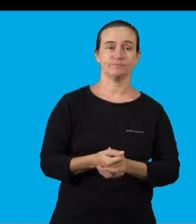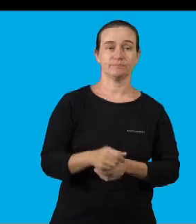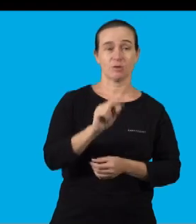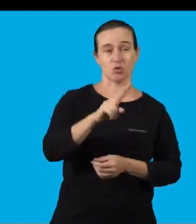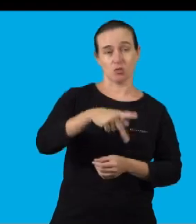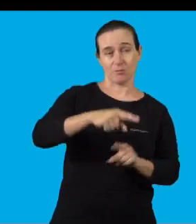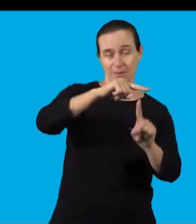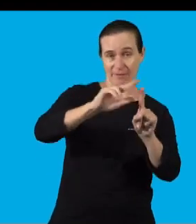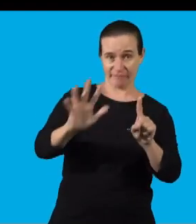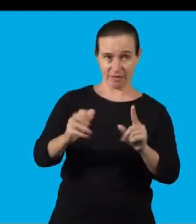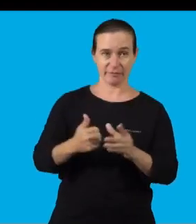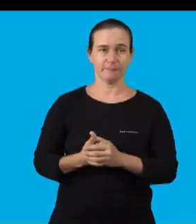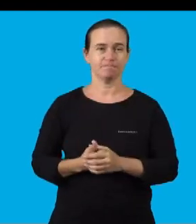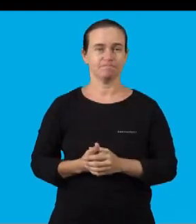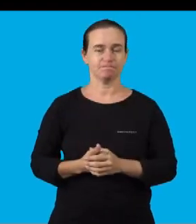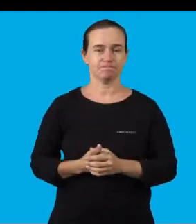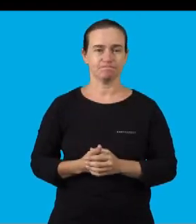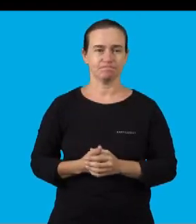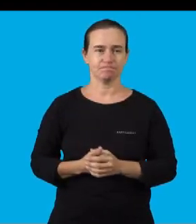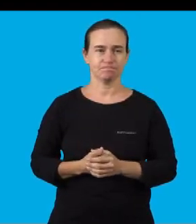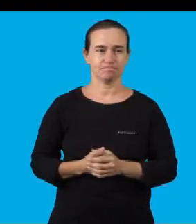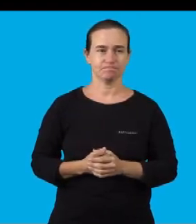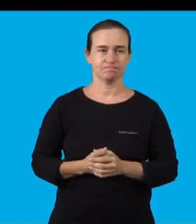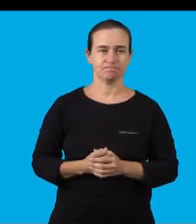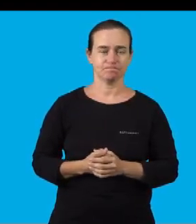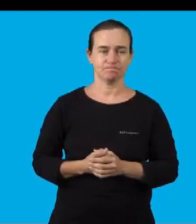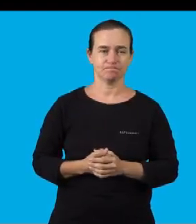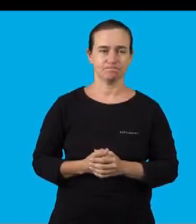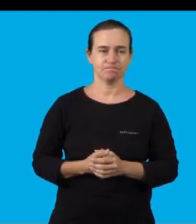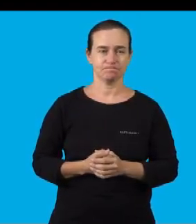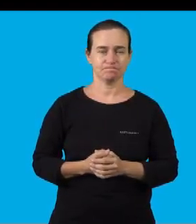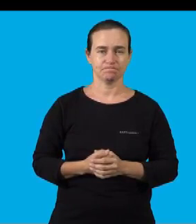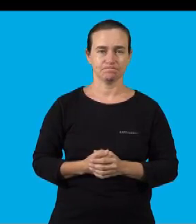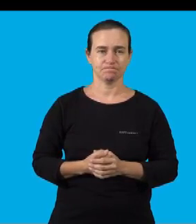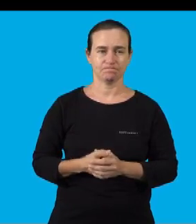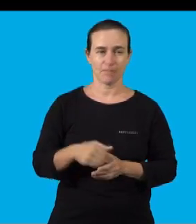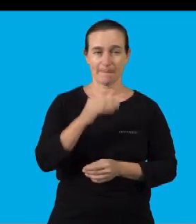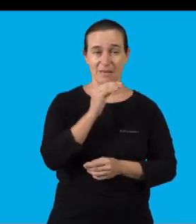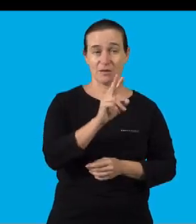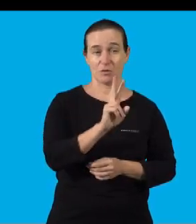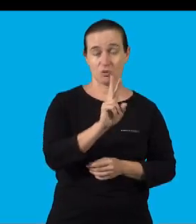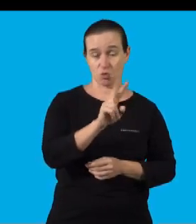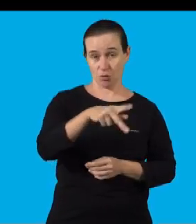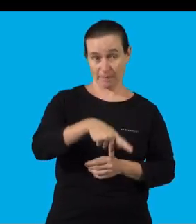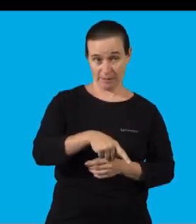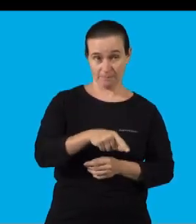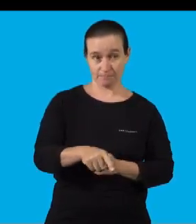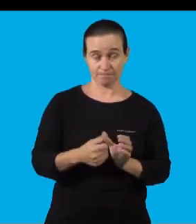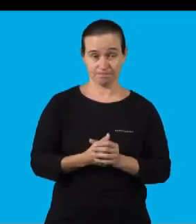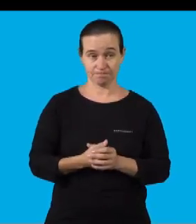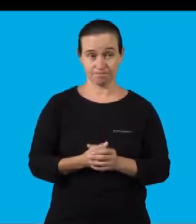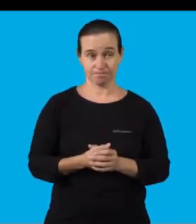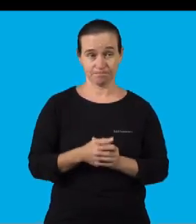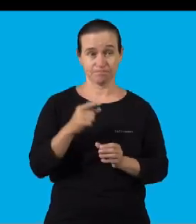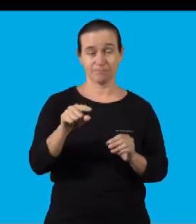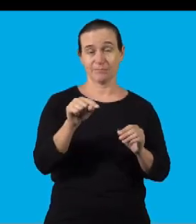157. That's going to be 2p plus 5. That is going to be now 2p